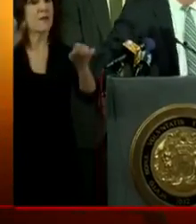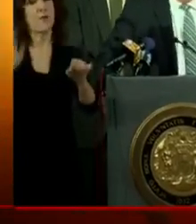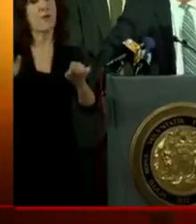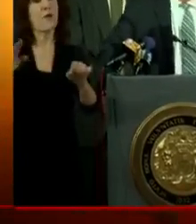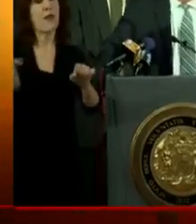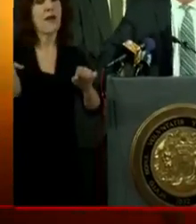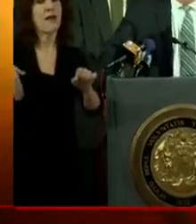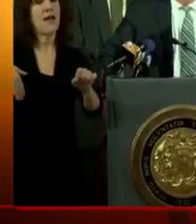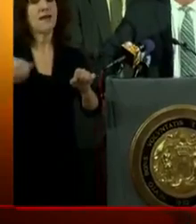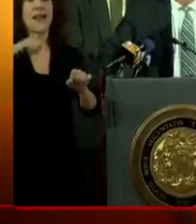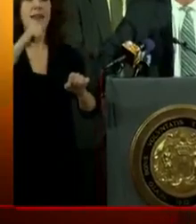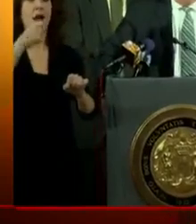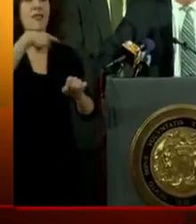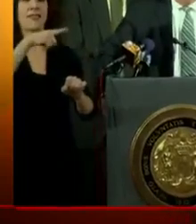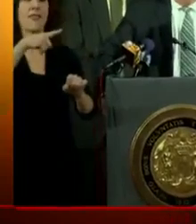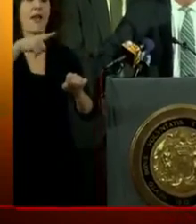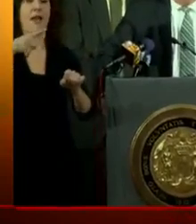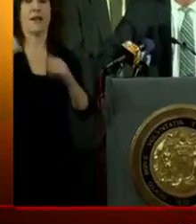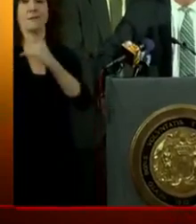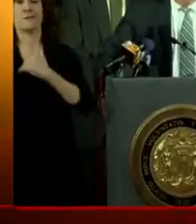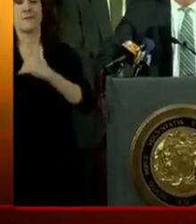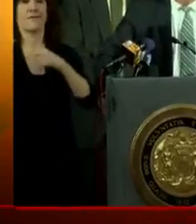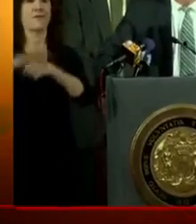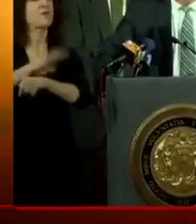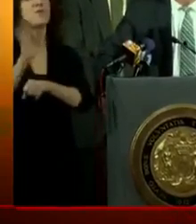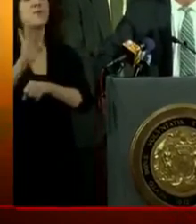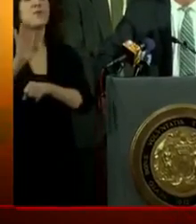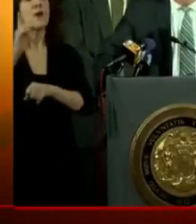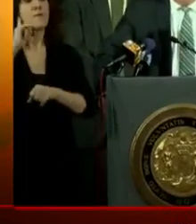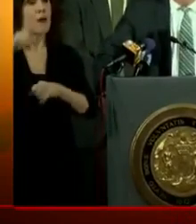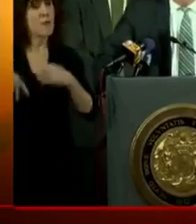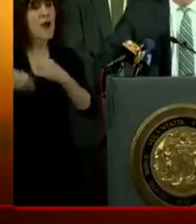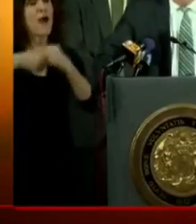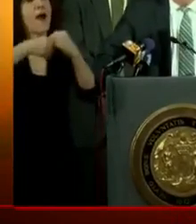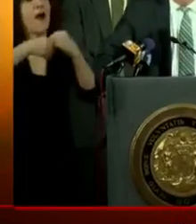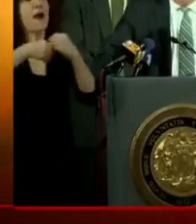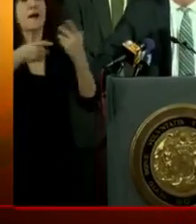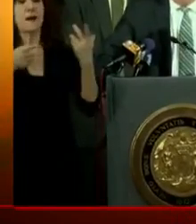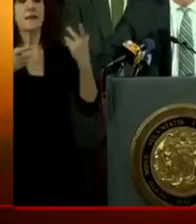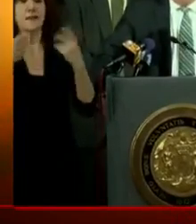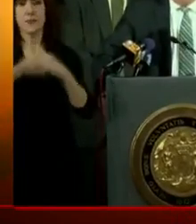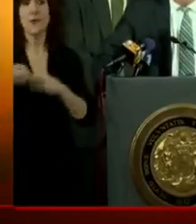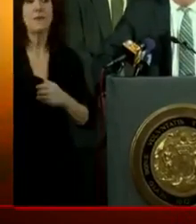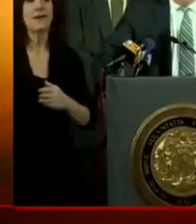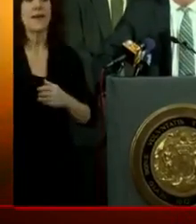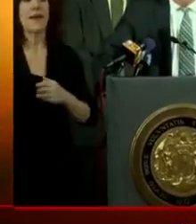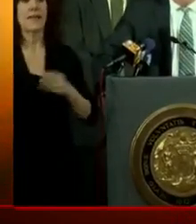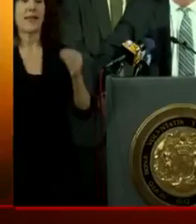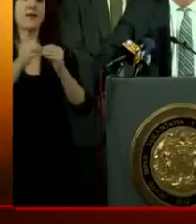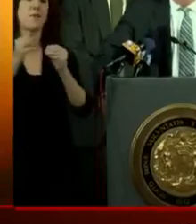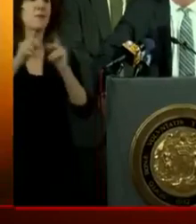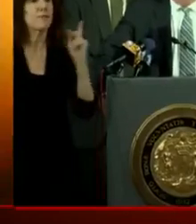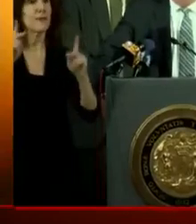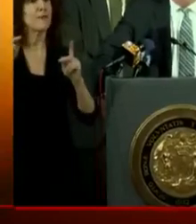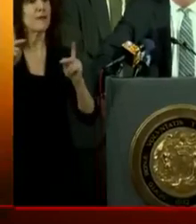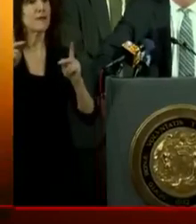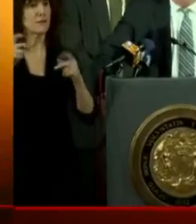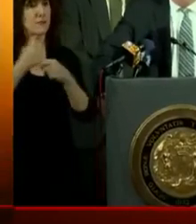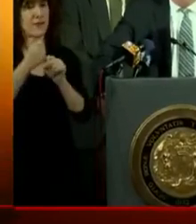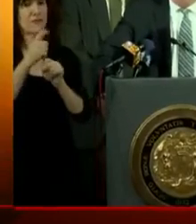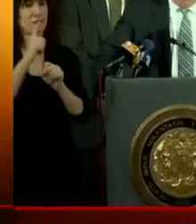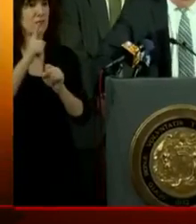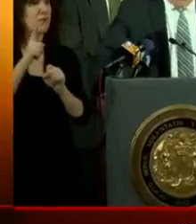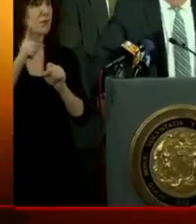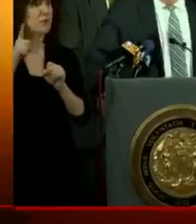a situation where they're going to be in charge, but we are going to roll in some assets into the city. We're going to have some equipment and some manpower that's going to help us get this situation